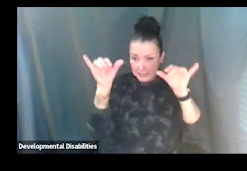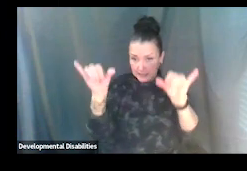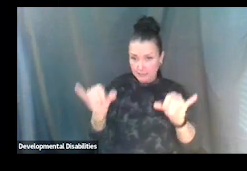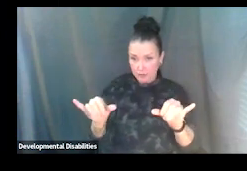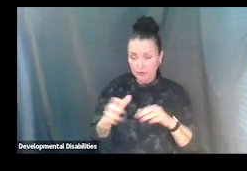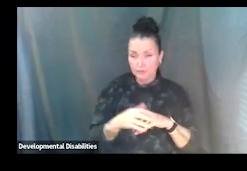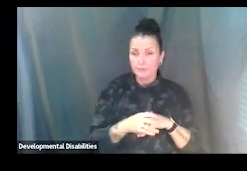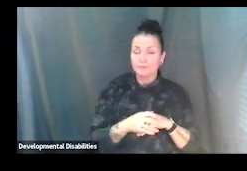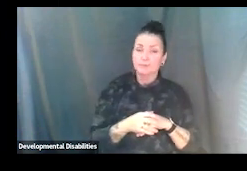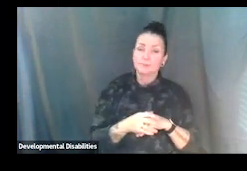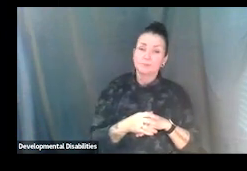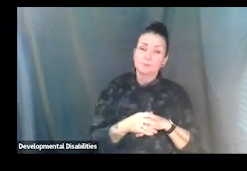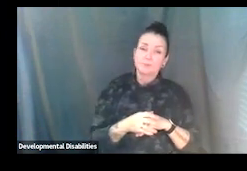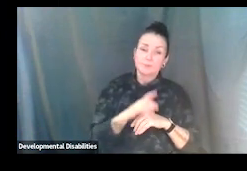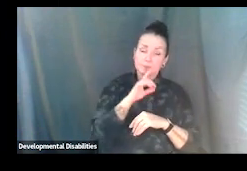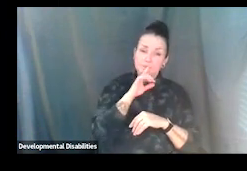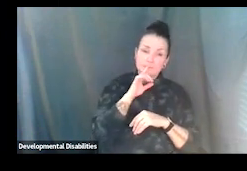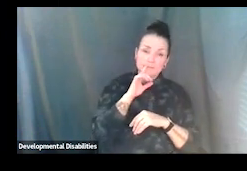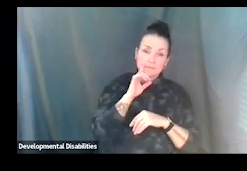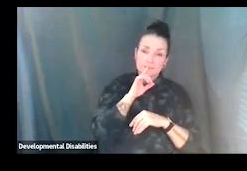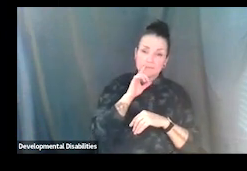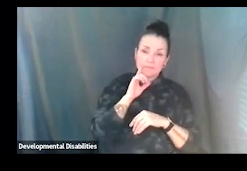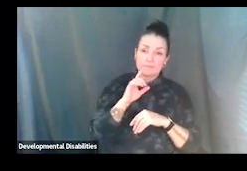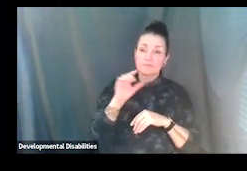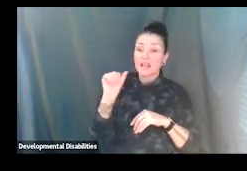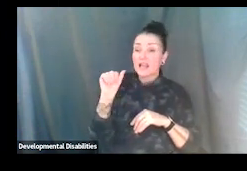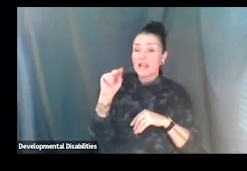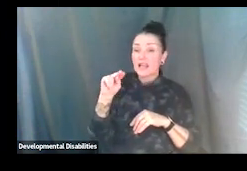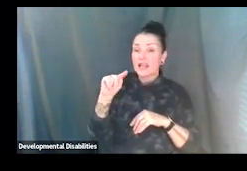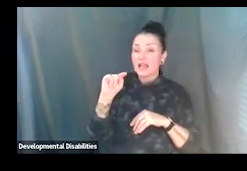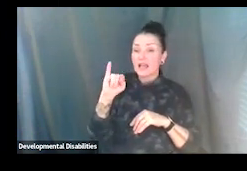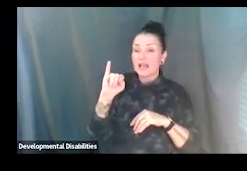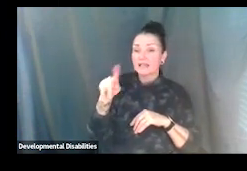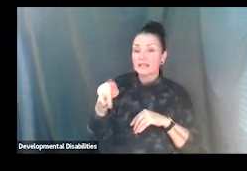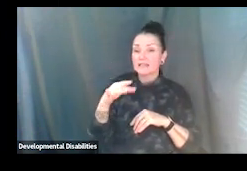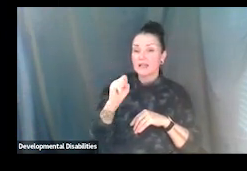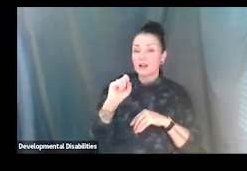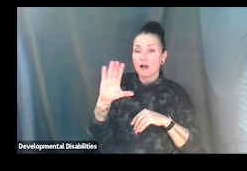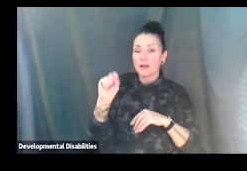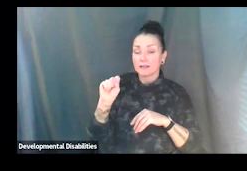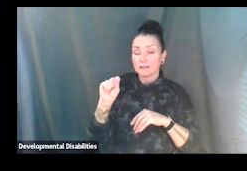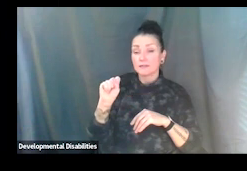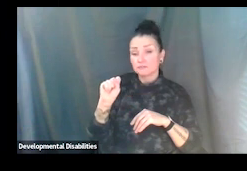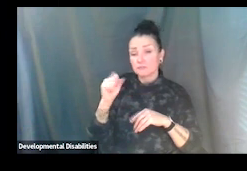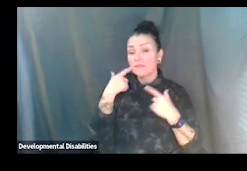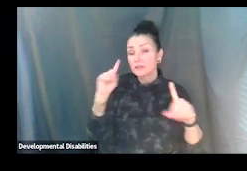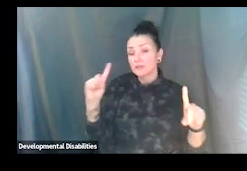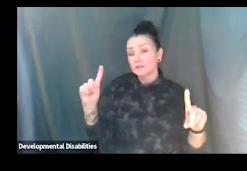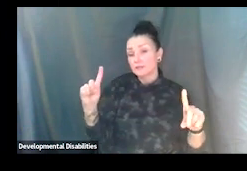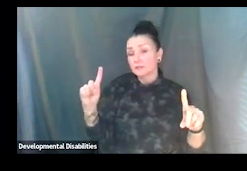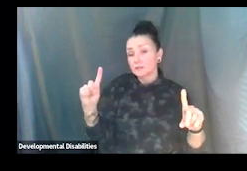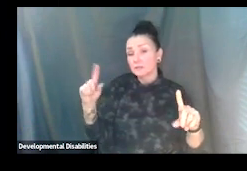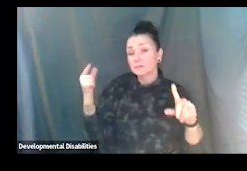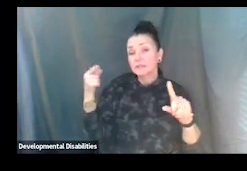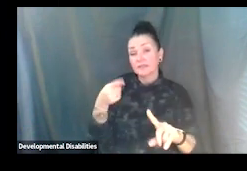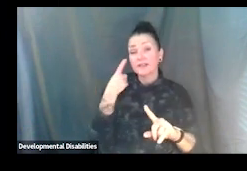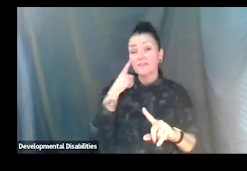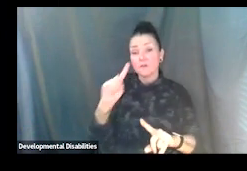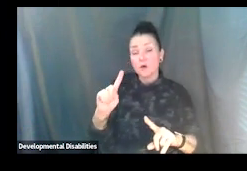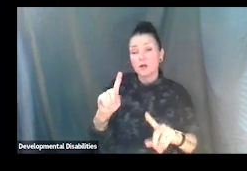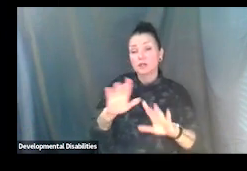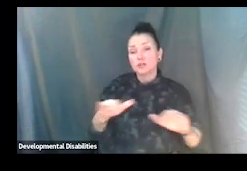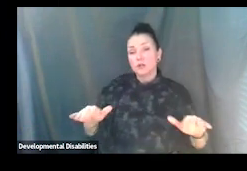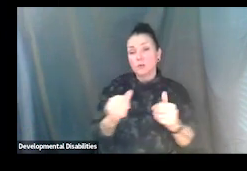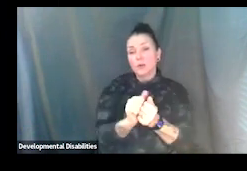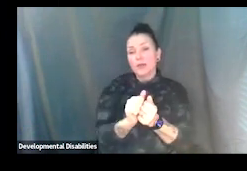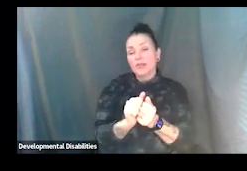Which sort of supports the idea that antipsychotics can be helpful, particularly the lower you go in people with intellectual disabilities in IQ. I don't know if they really are the